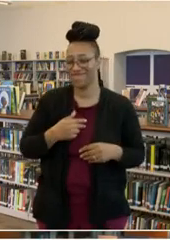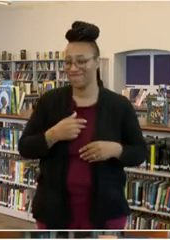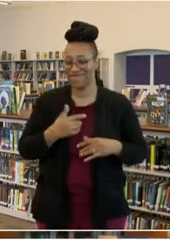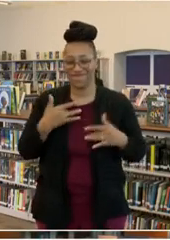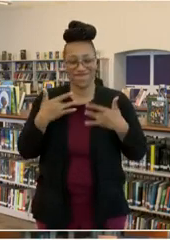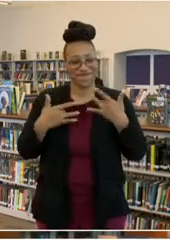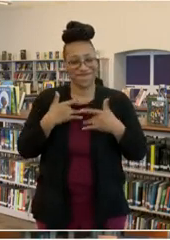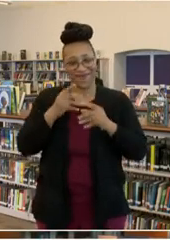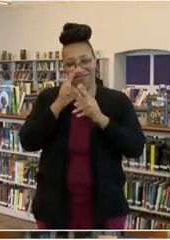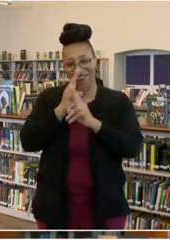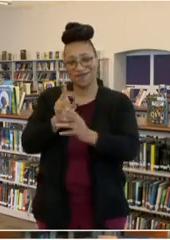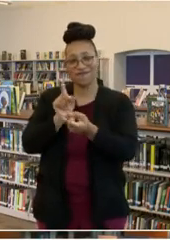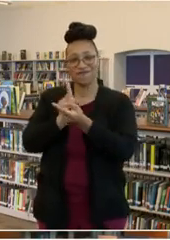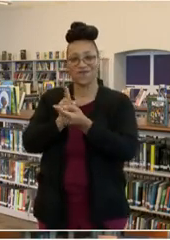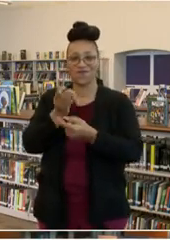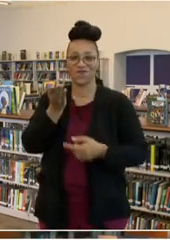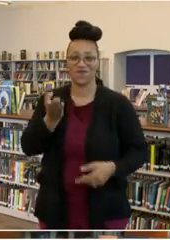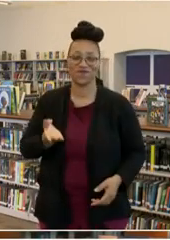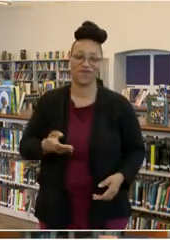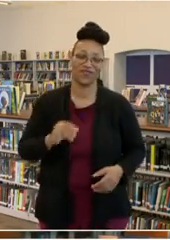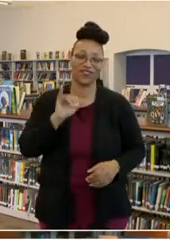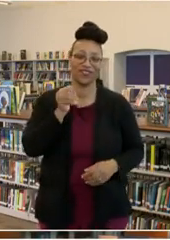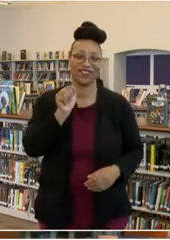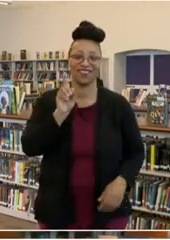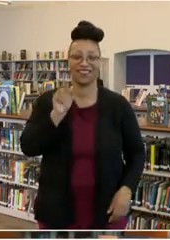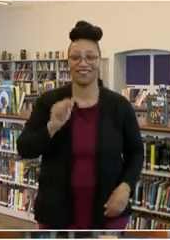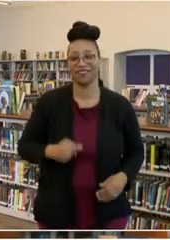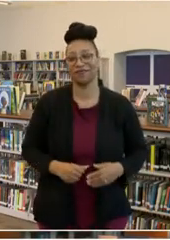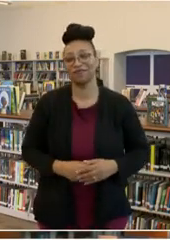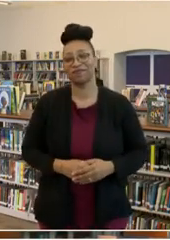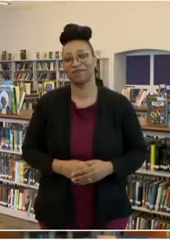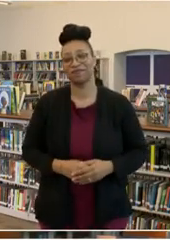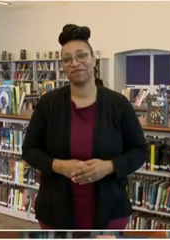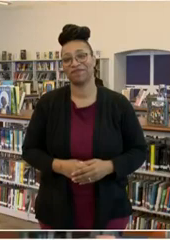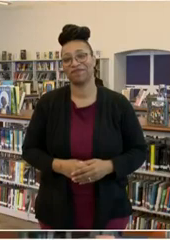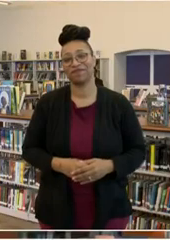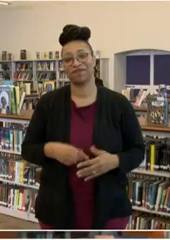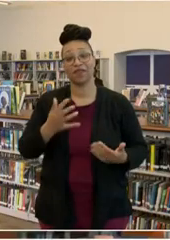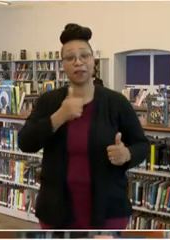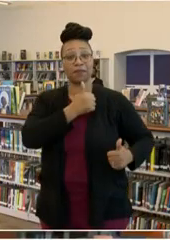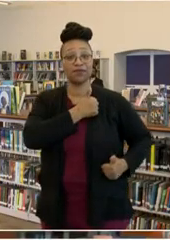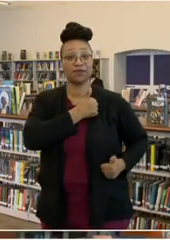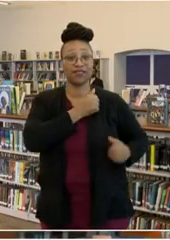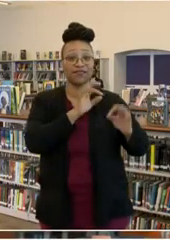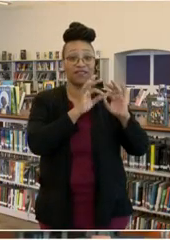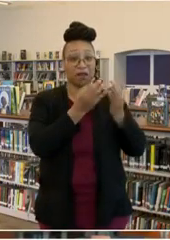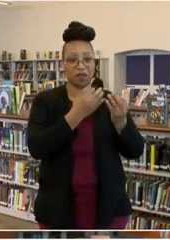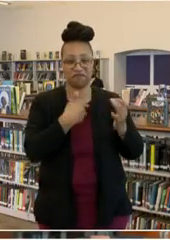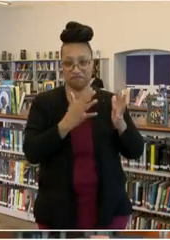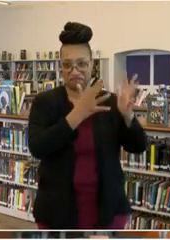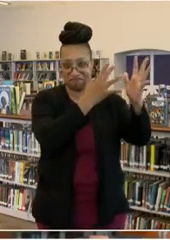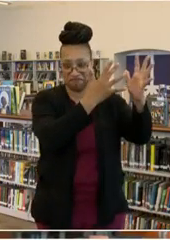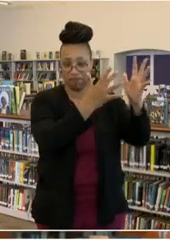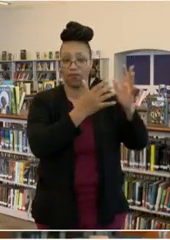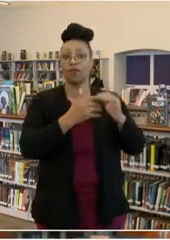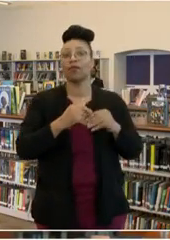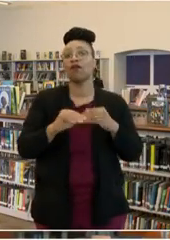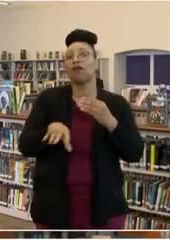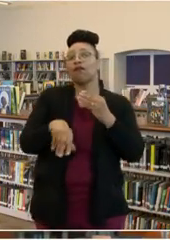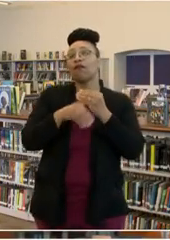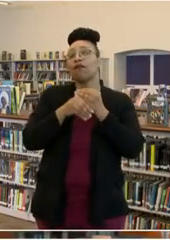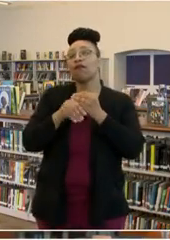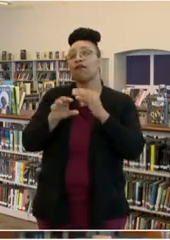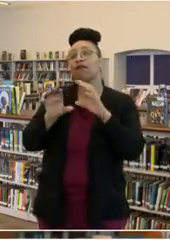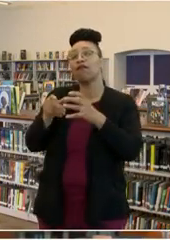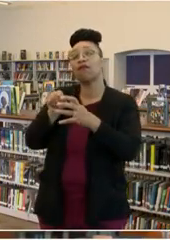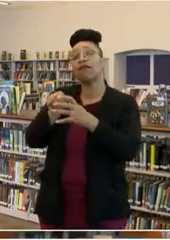Can you tell I'm from a military family? I do want to echo the mayor's remarks and just frame how excited